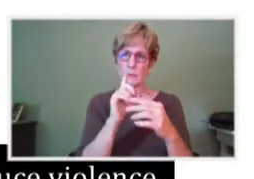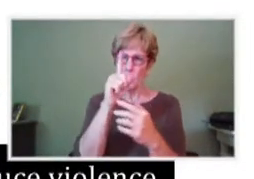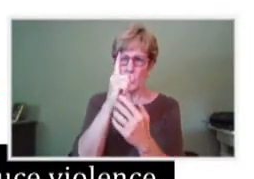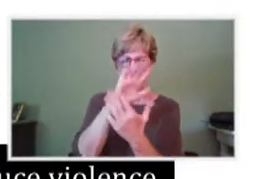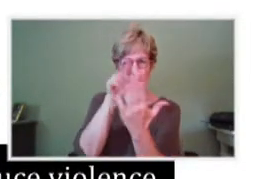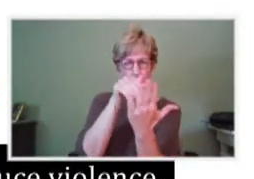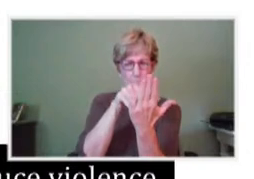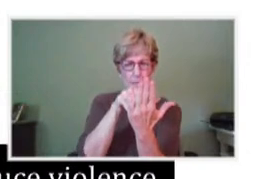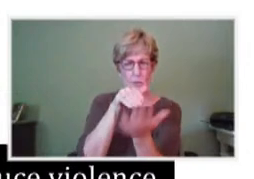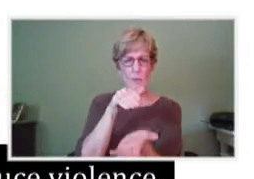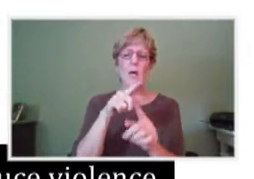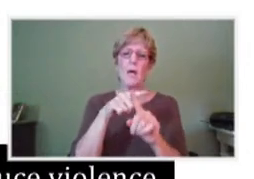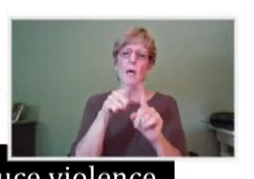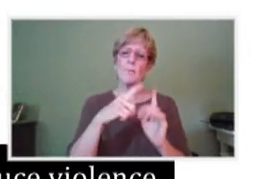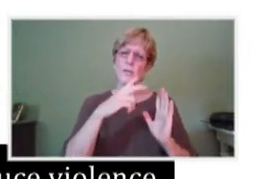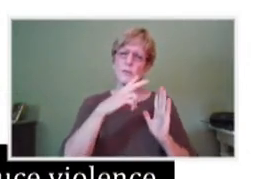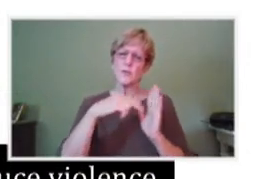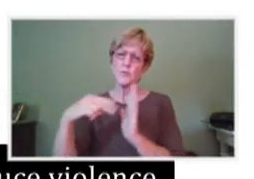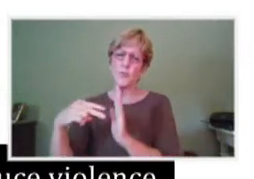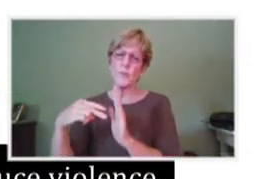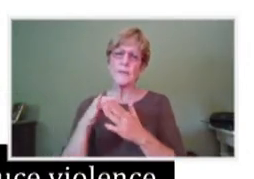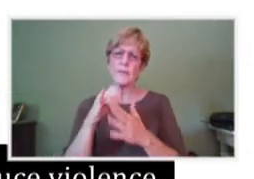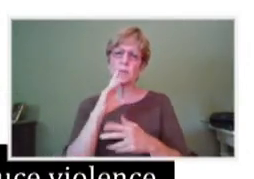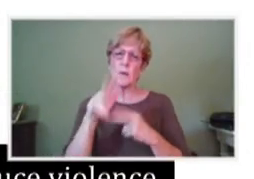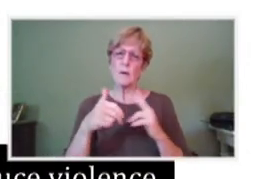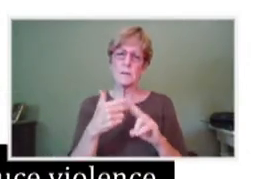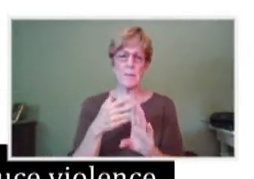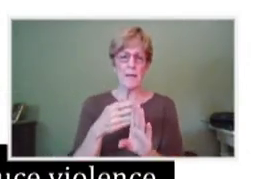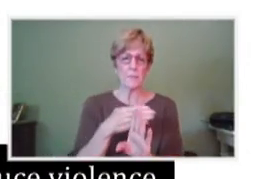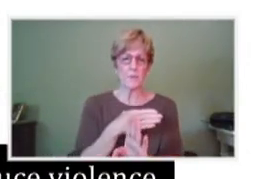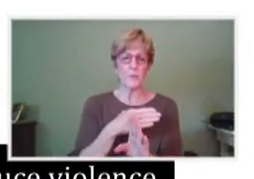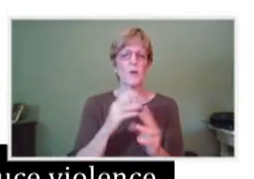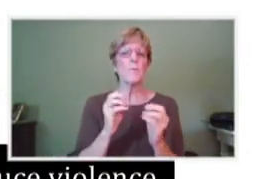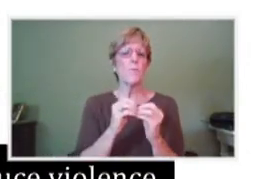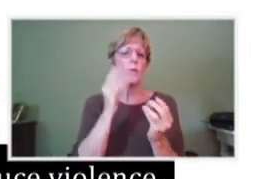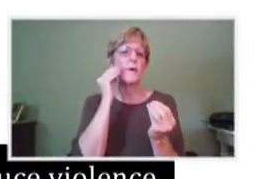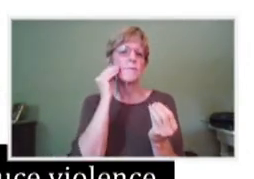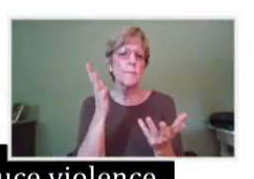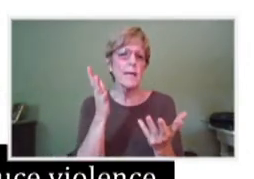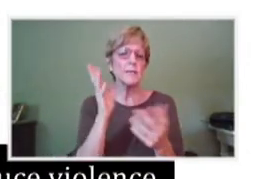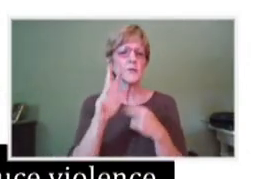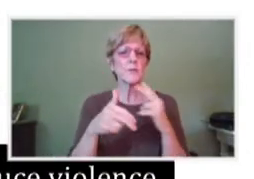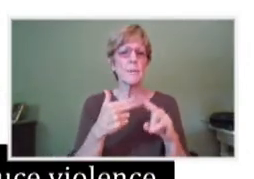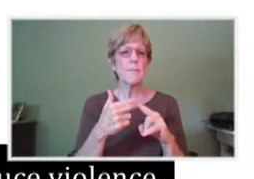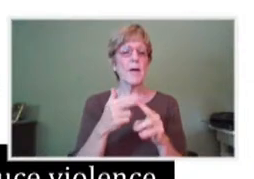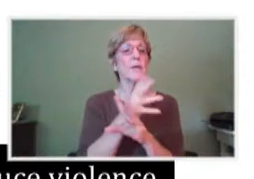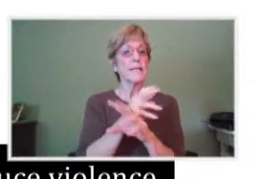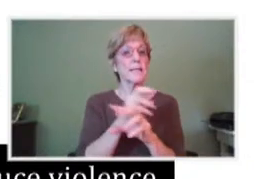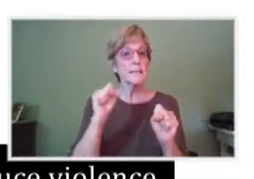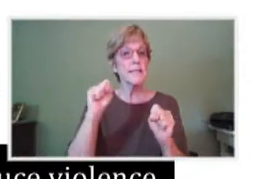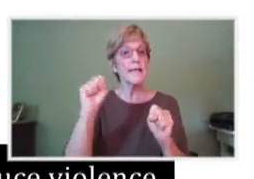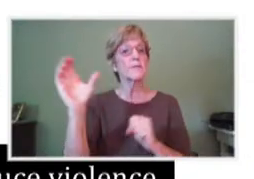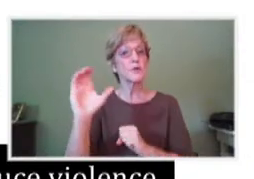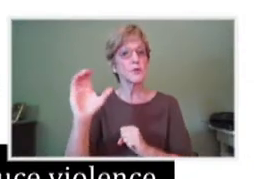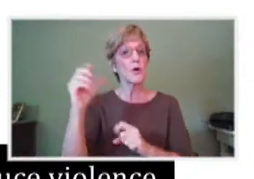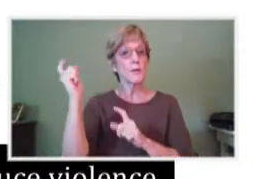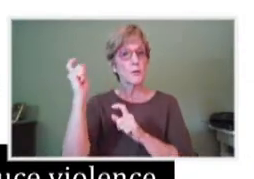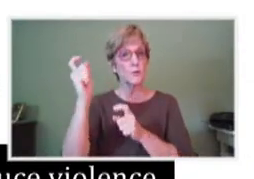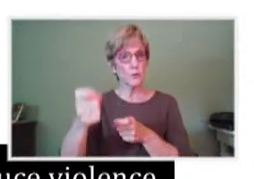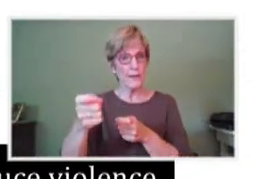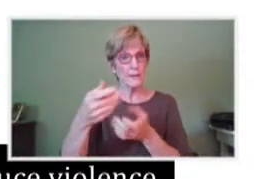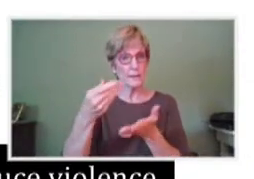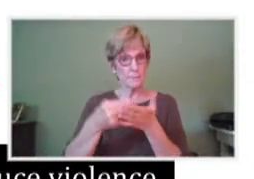in the pre-read that was mentioned earlier, there's more information regarding our Safe Charlotte grant, which was